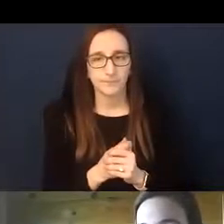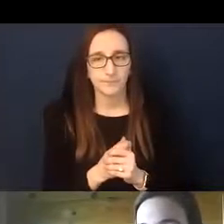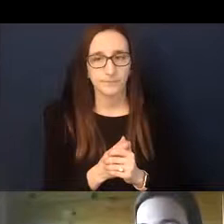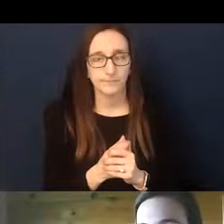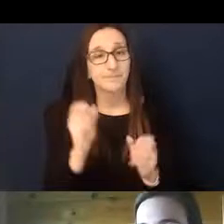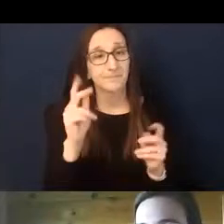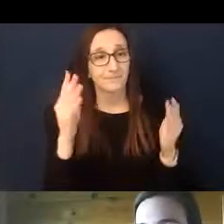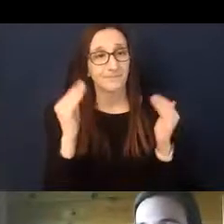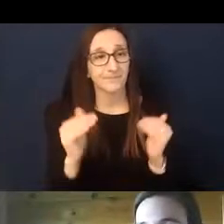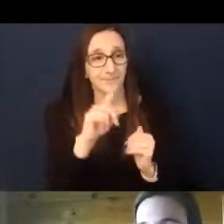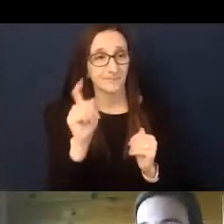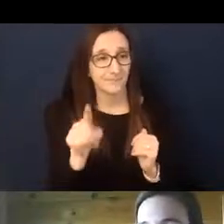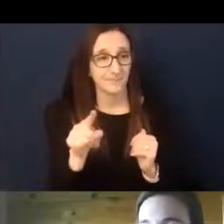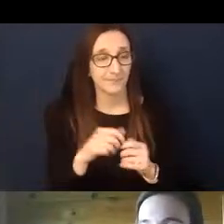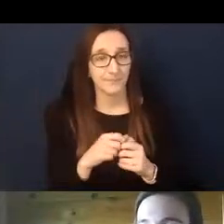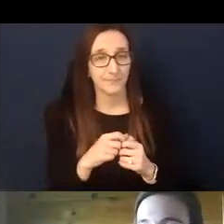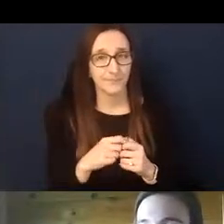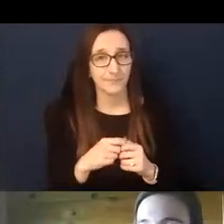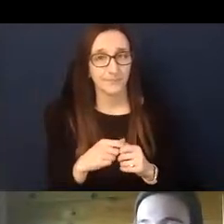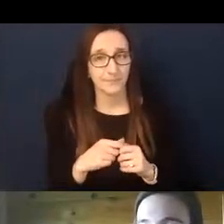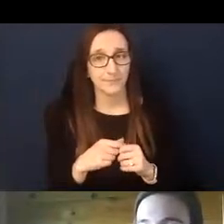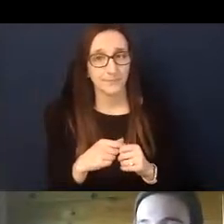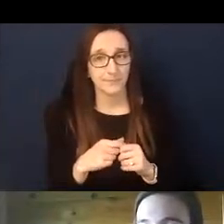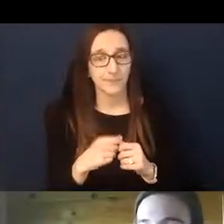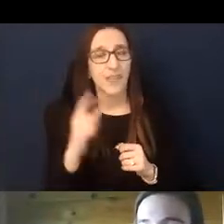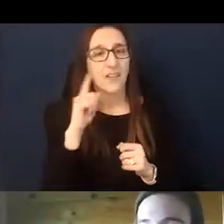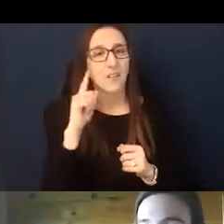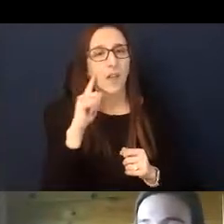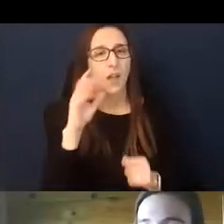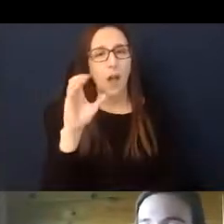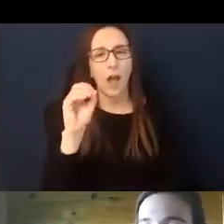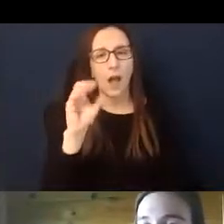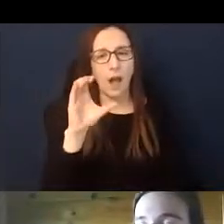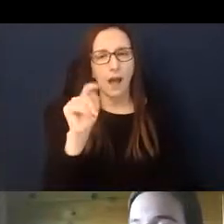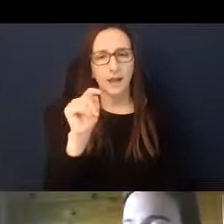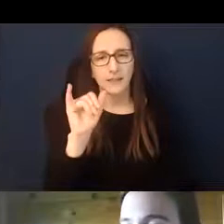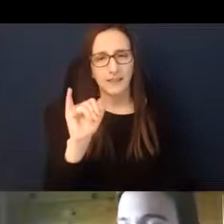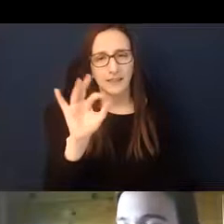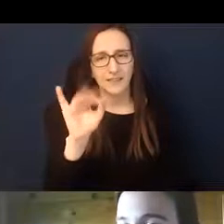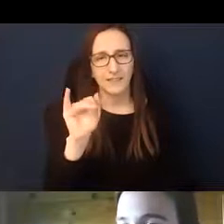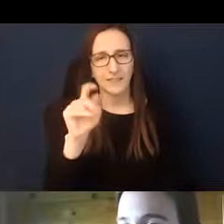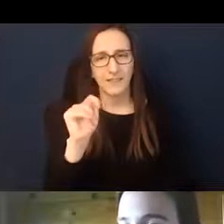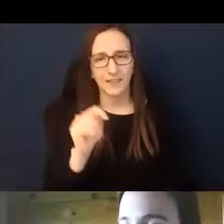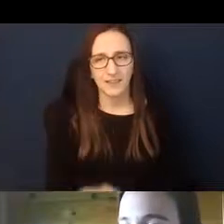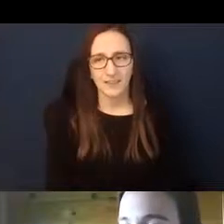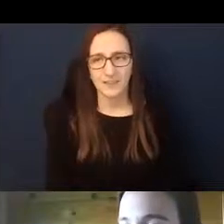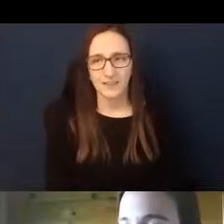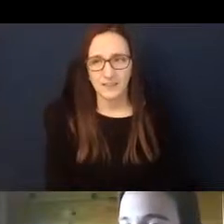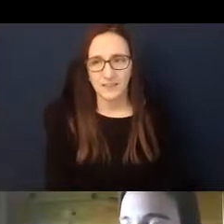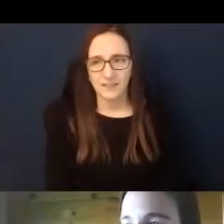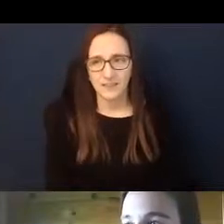Okay, next question. Have you heard of OptiFast? Can you say that again?